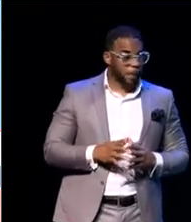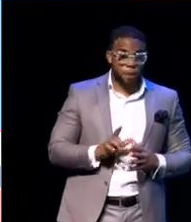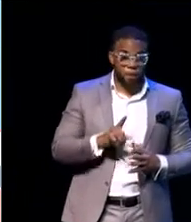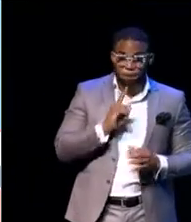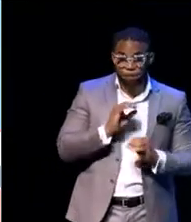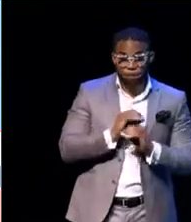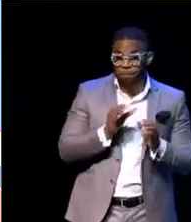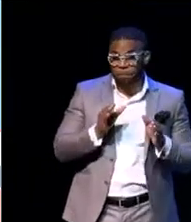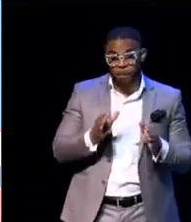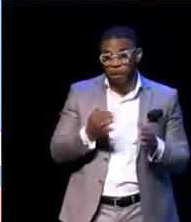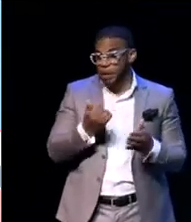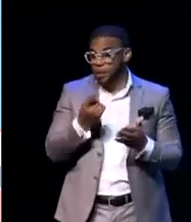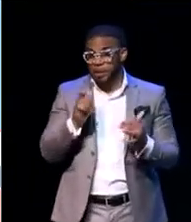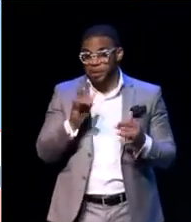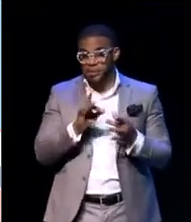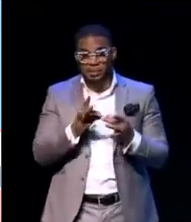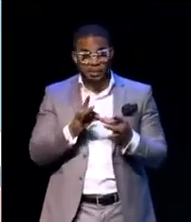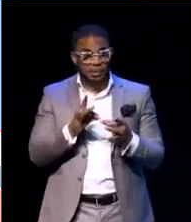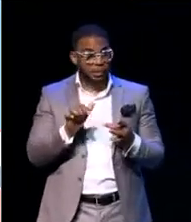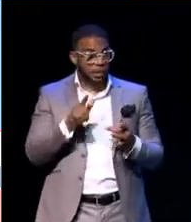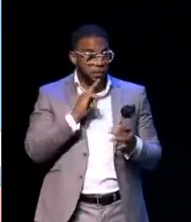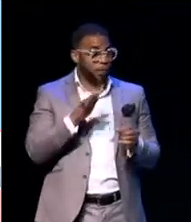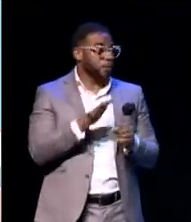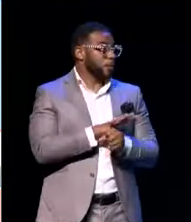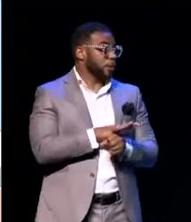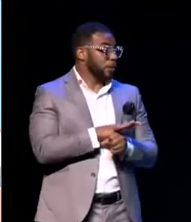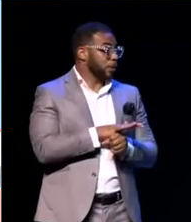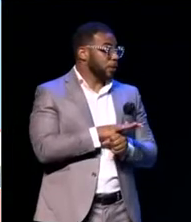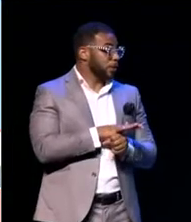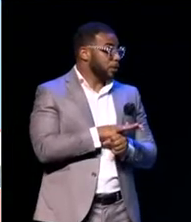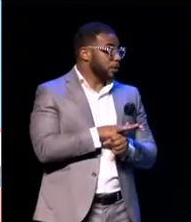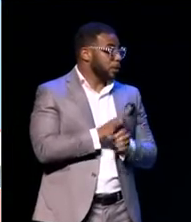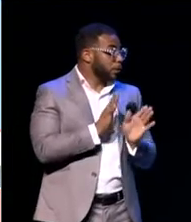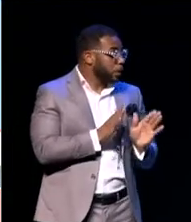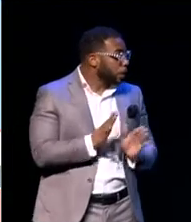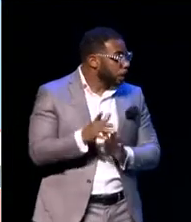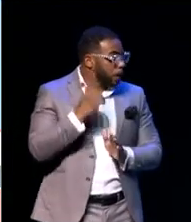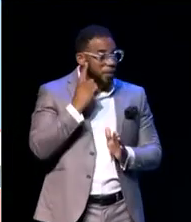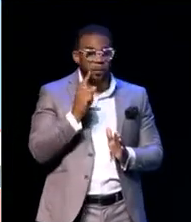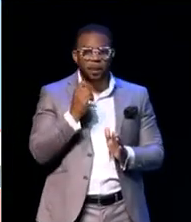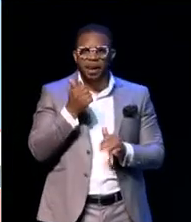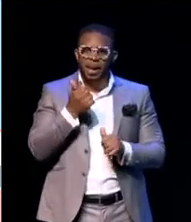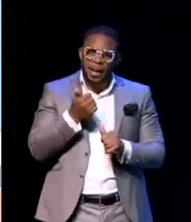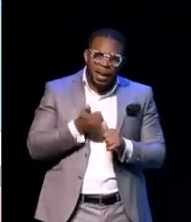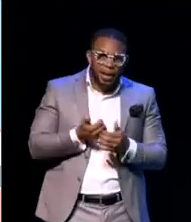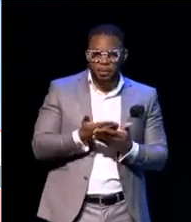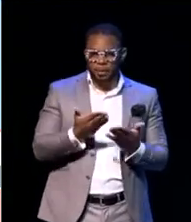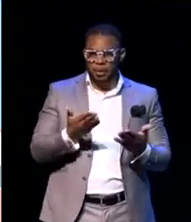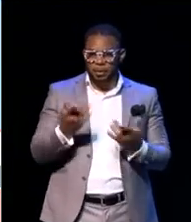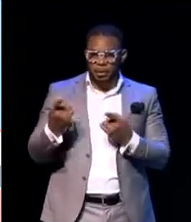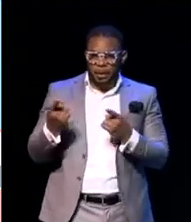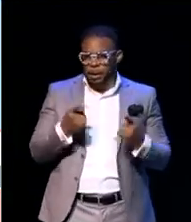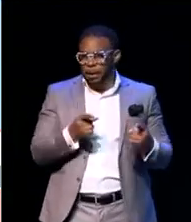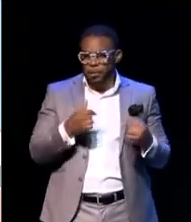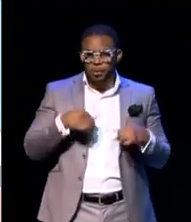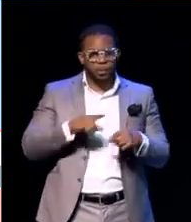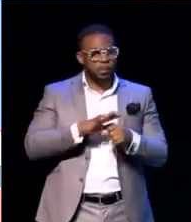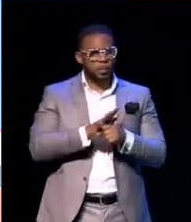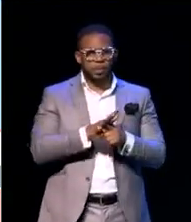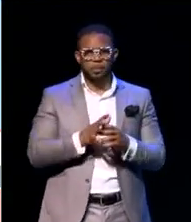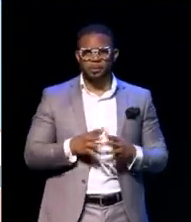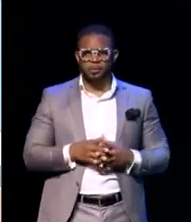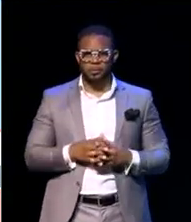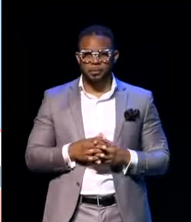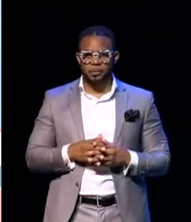There's no way anyone can say that they were fully prepared for every single thing that happened during this